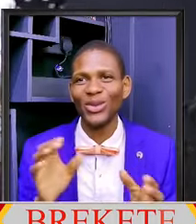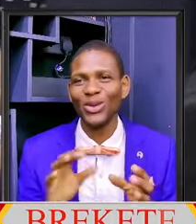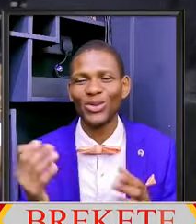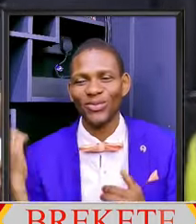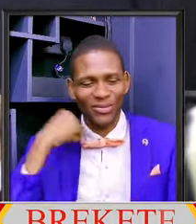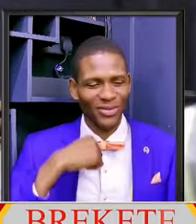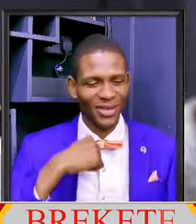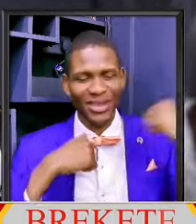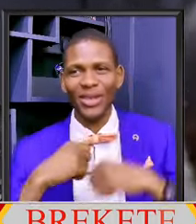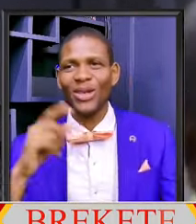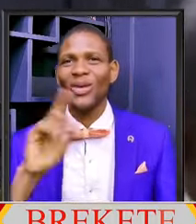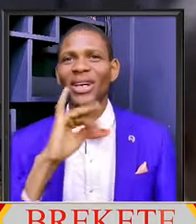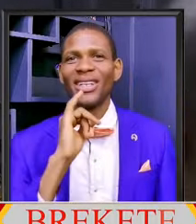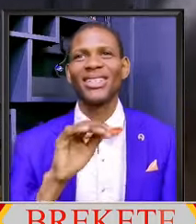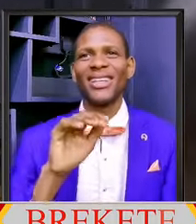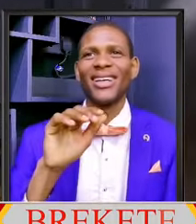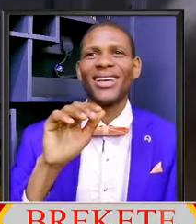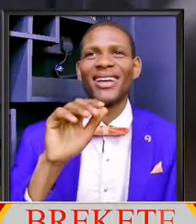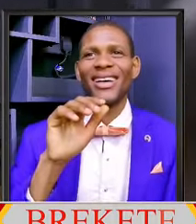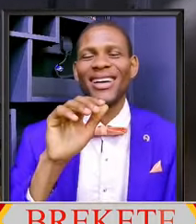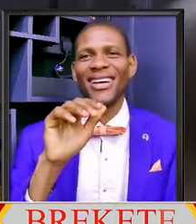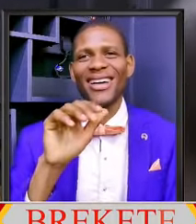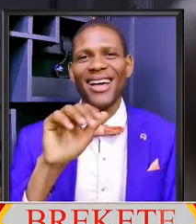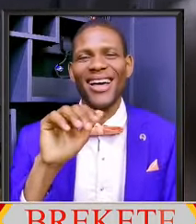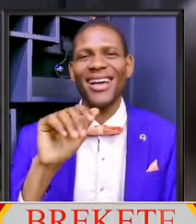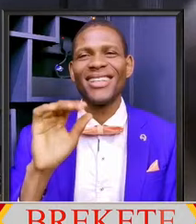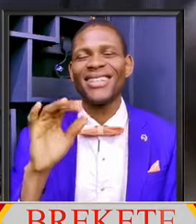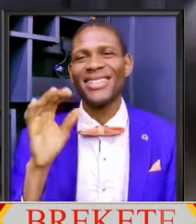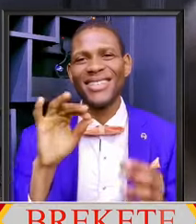no. Where is Hajia?